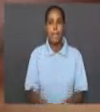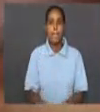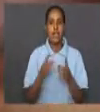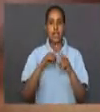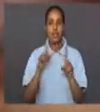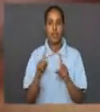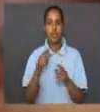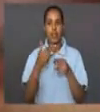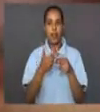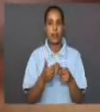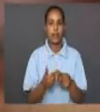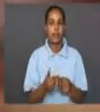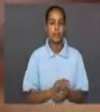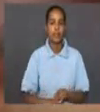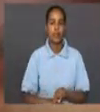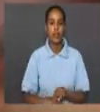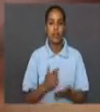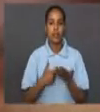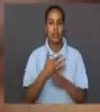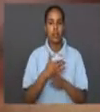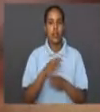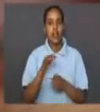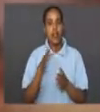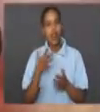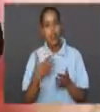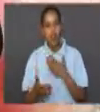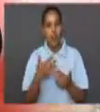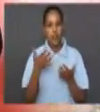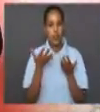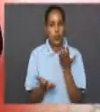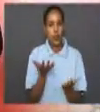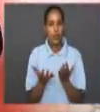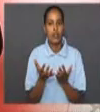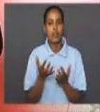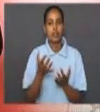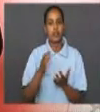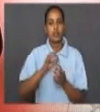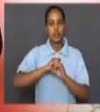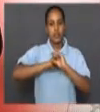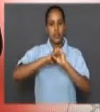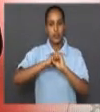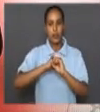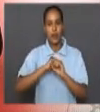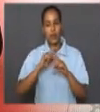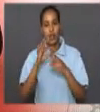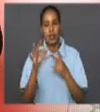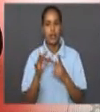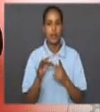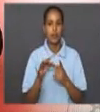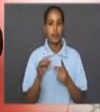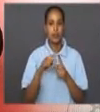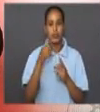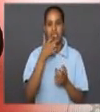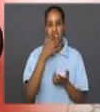many different names, and that it is a lightweight and shatter-resistant alternative